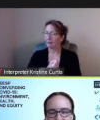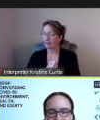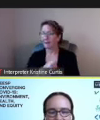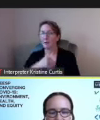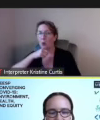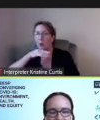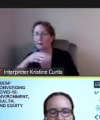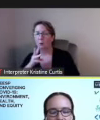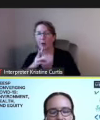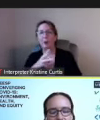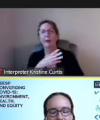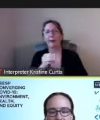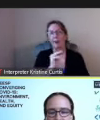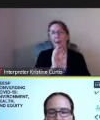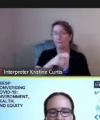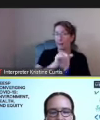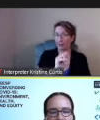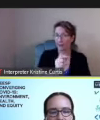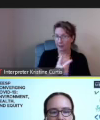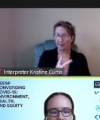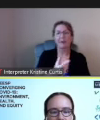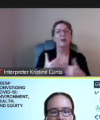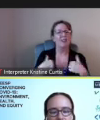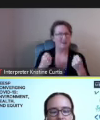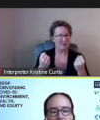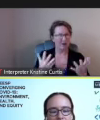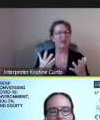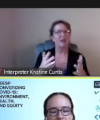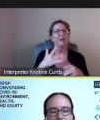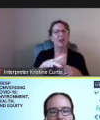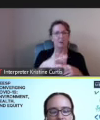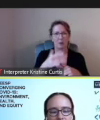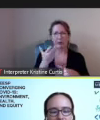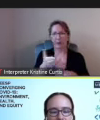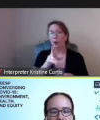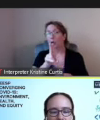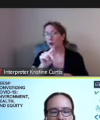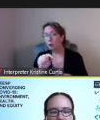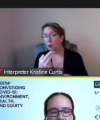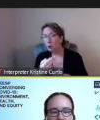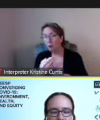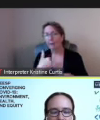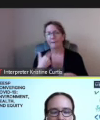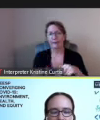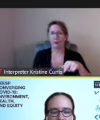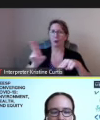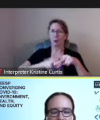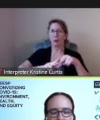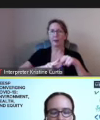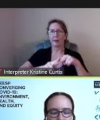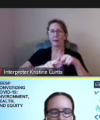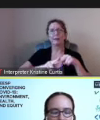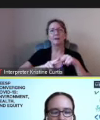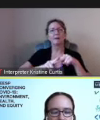lot of dashboards available now, not in every state, but Utah has an decreasing present